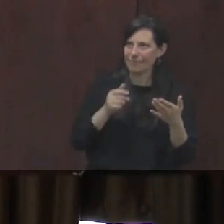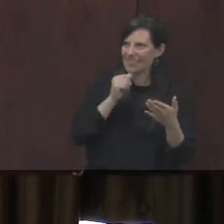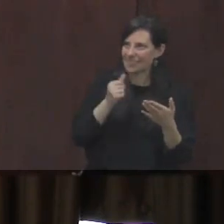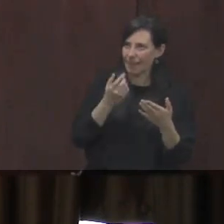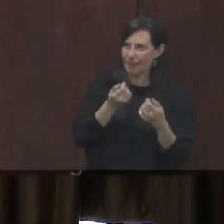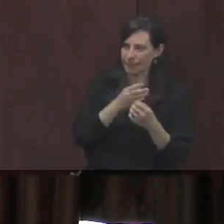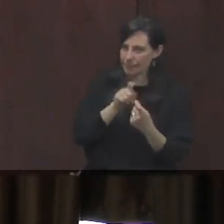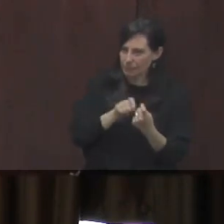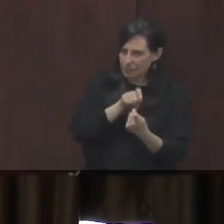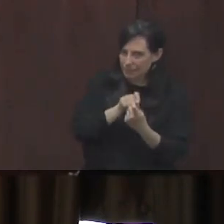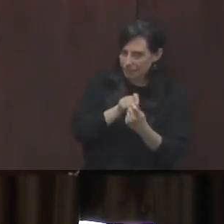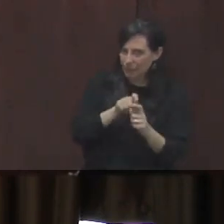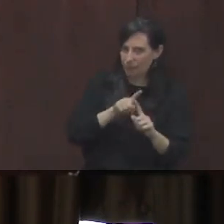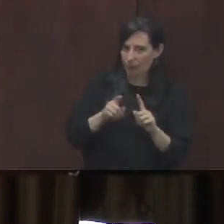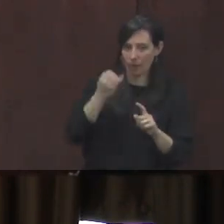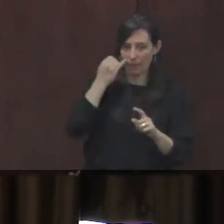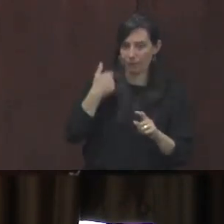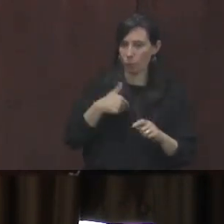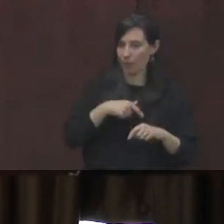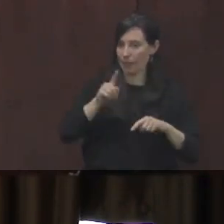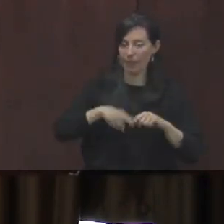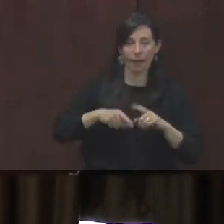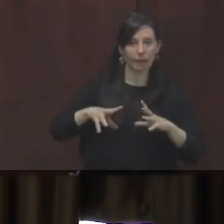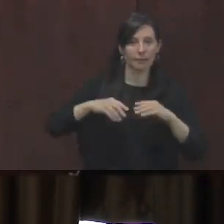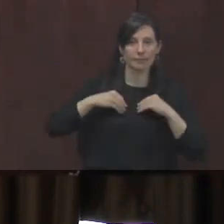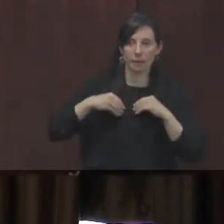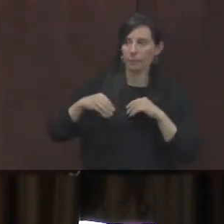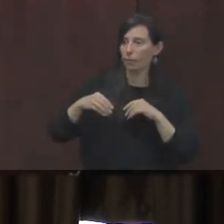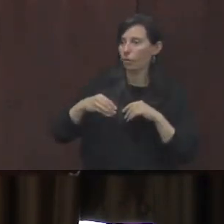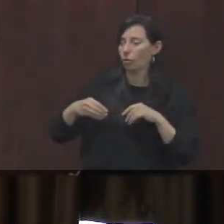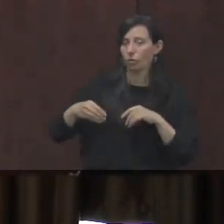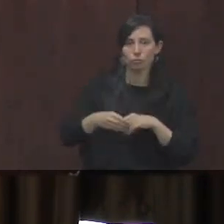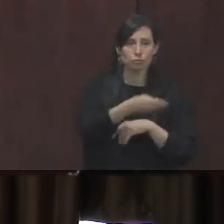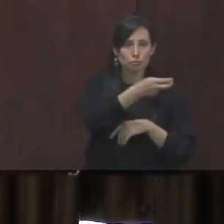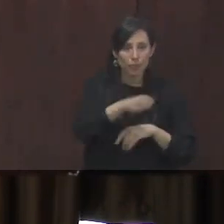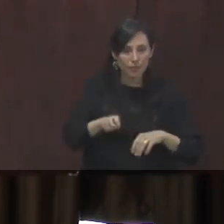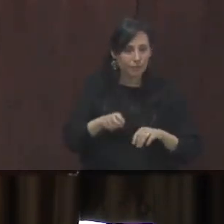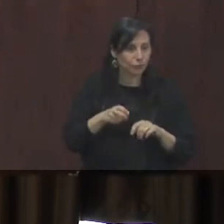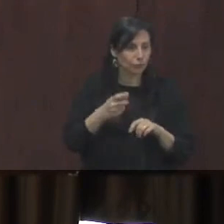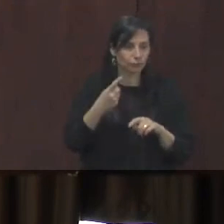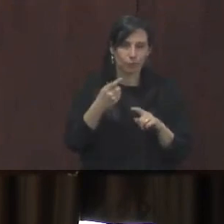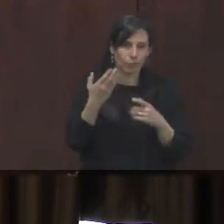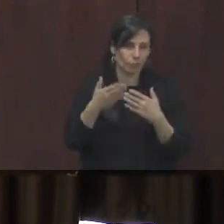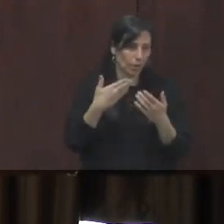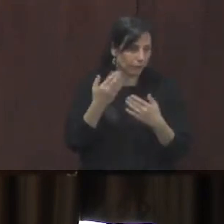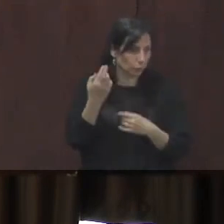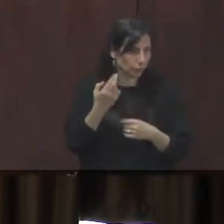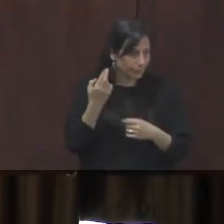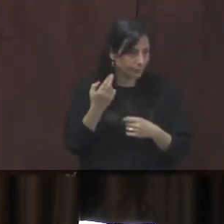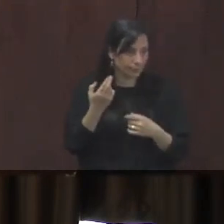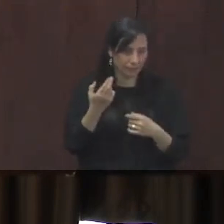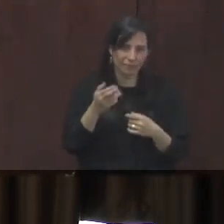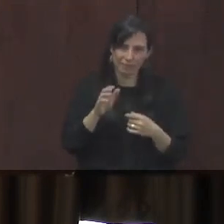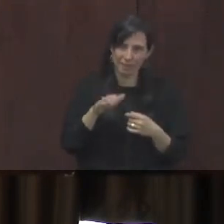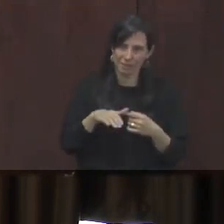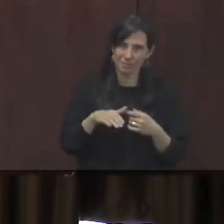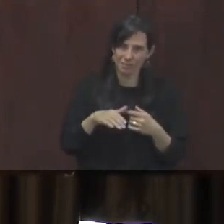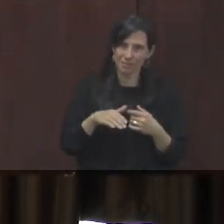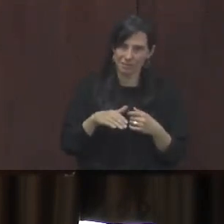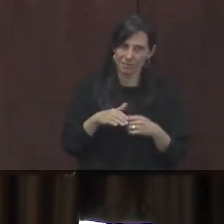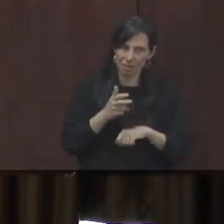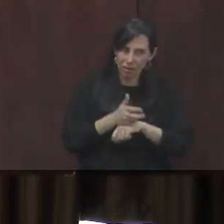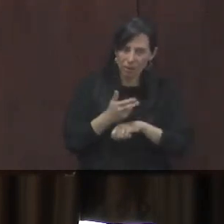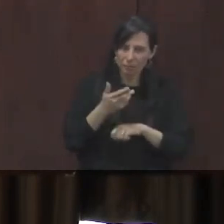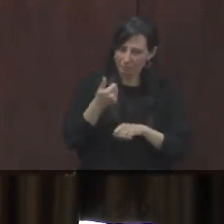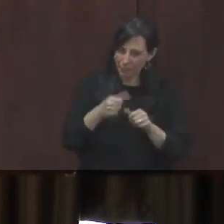when we get to a point where we can't routinely accept transfers from the region for whatever is bothering people, because remember, the strokes and heart